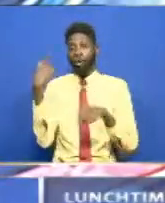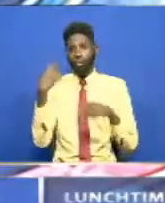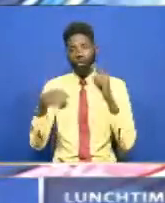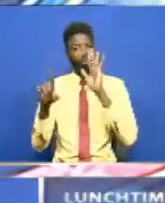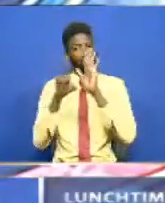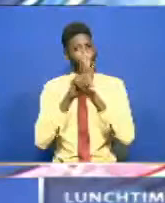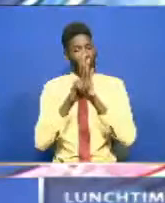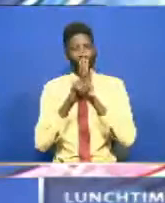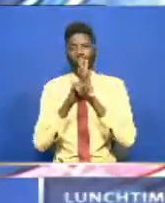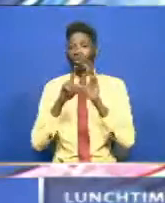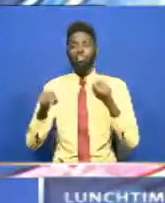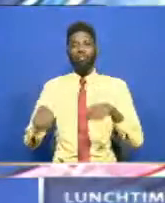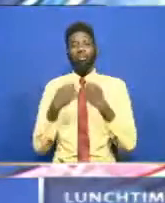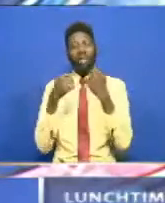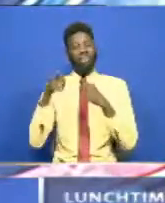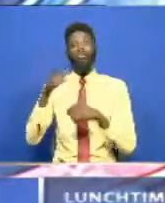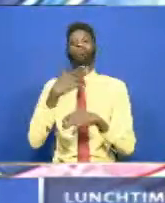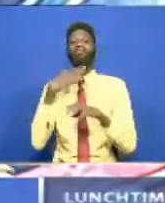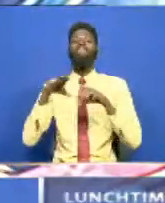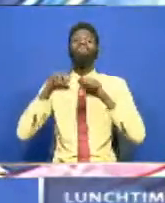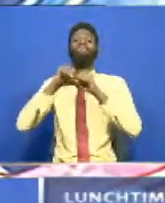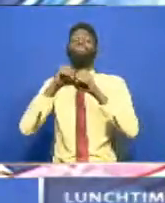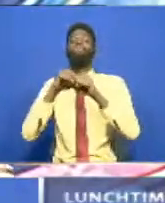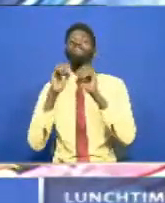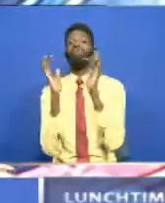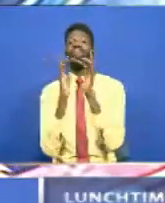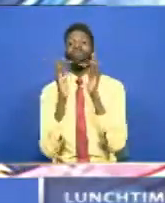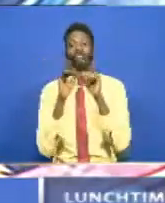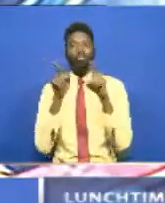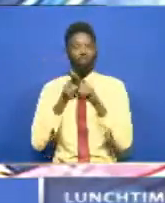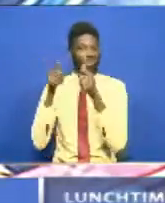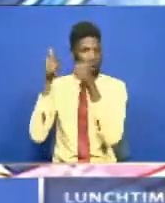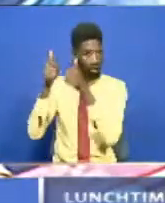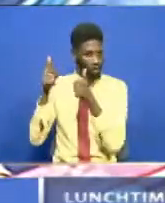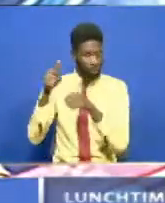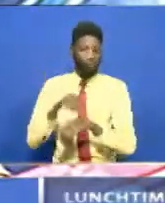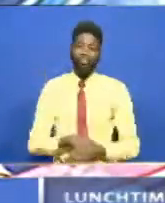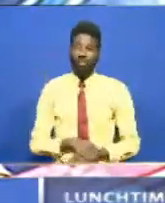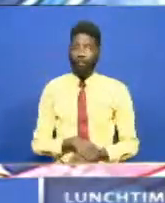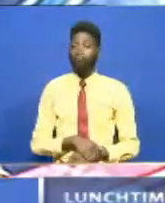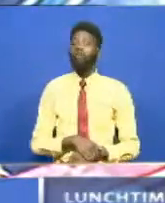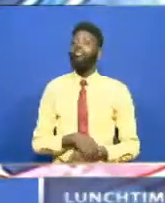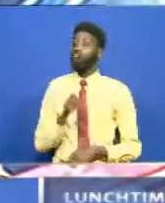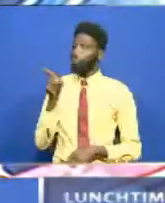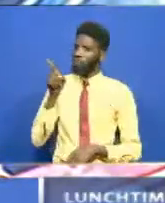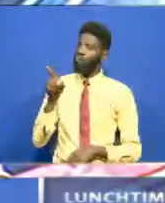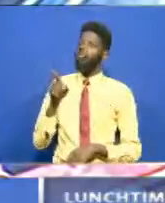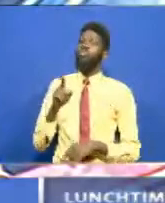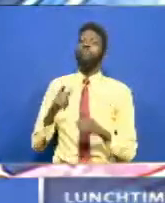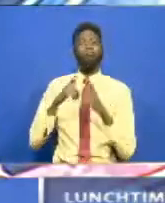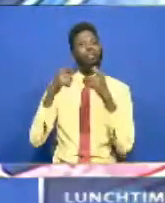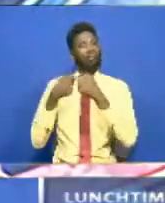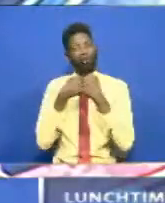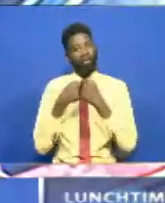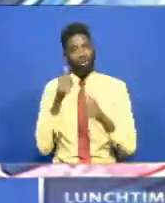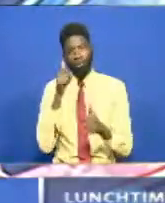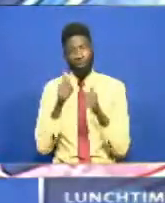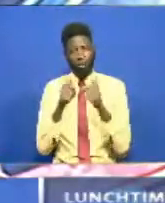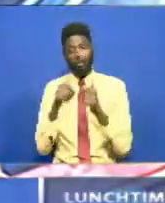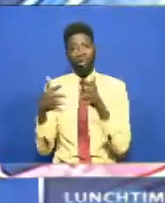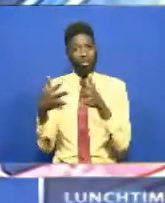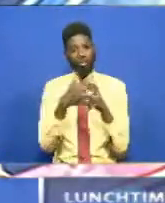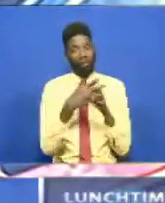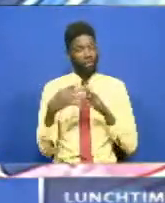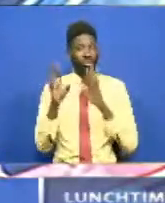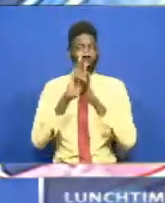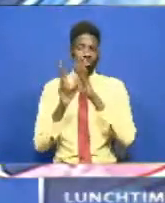monopoly over internet searches and online advertising. The lawsuit marks the biggest challenge brought by U.S. regulators against